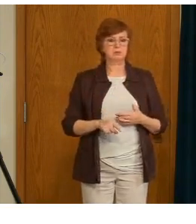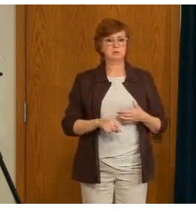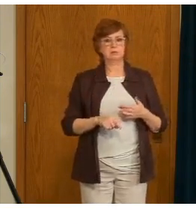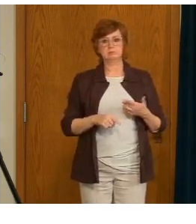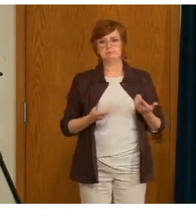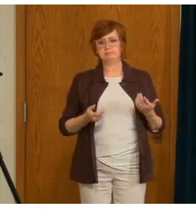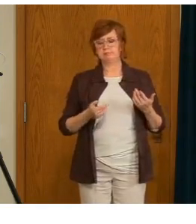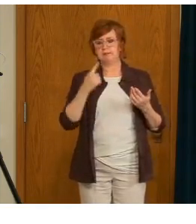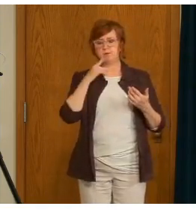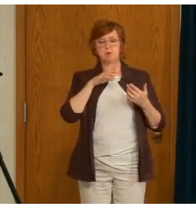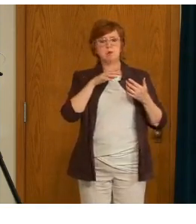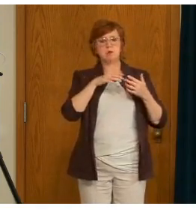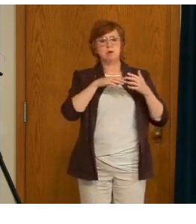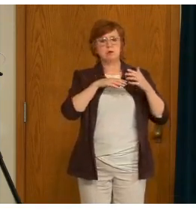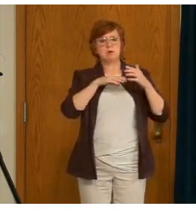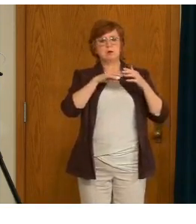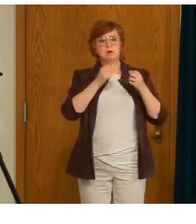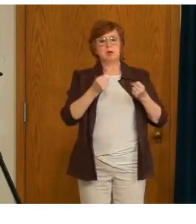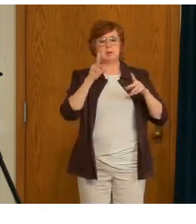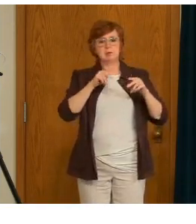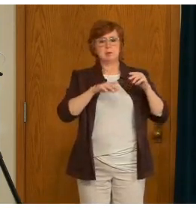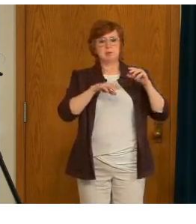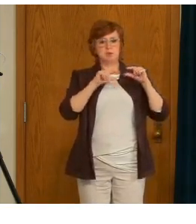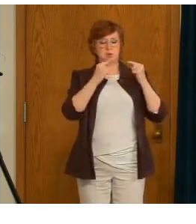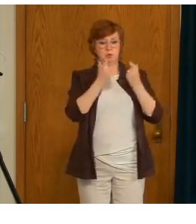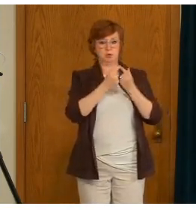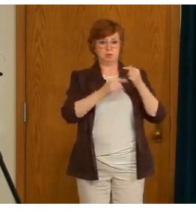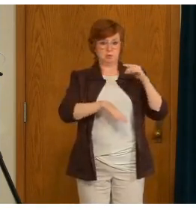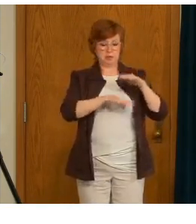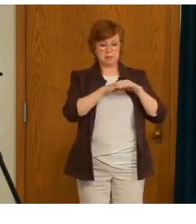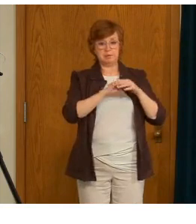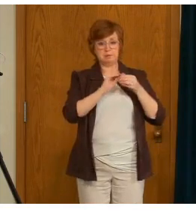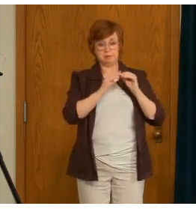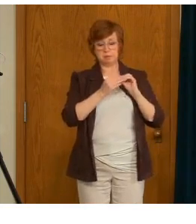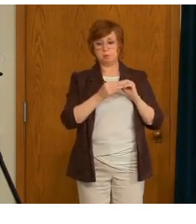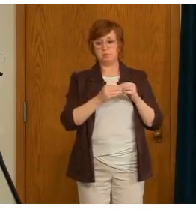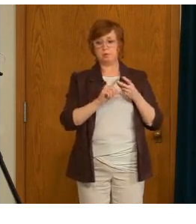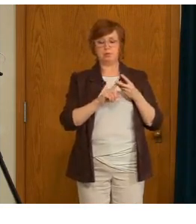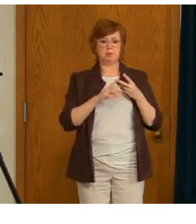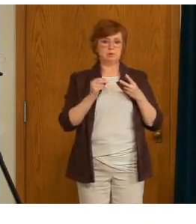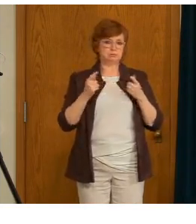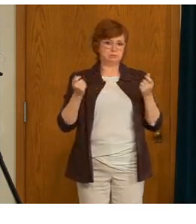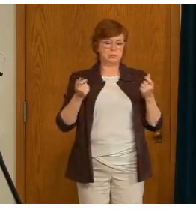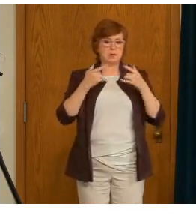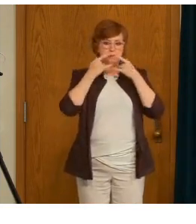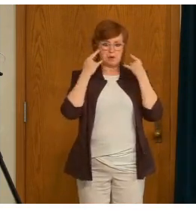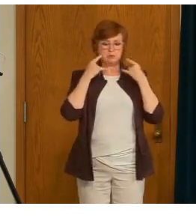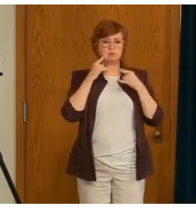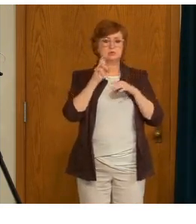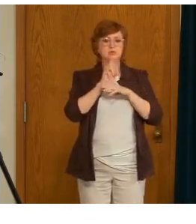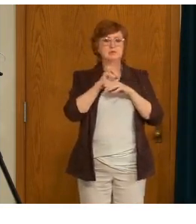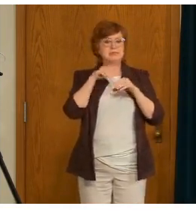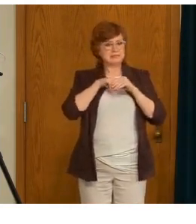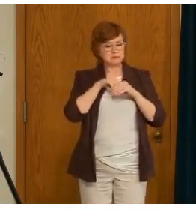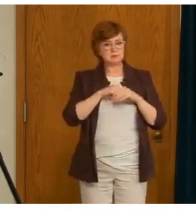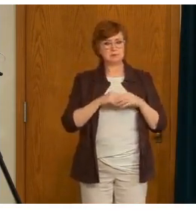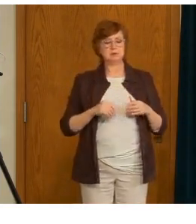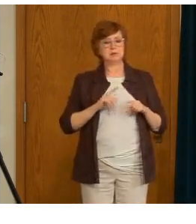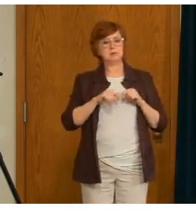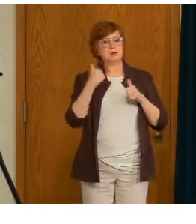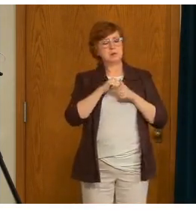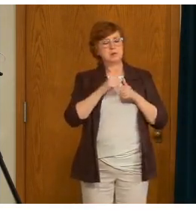around gathering sizes and indoor mask use. But I have to emphasize that, children under 12 are not